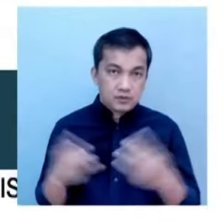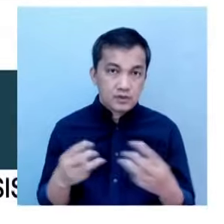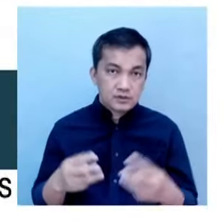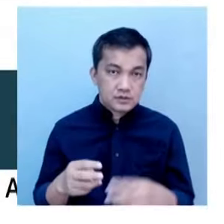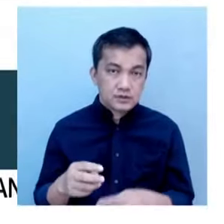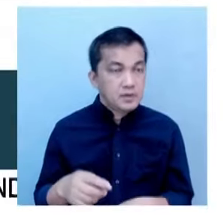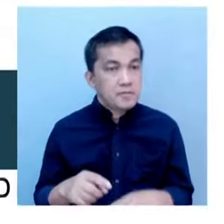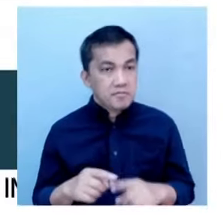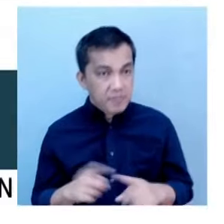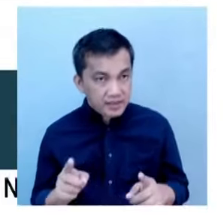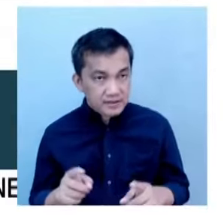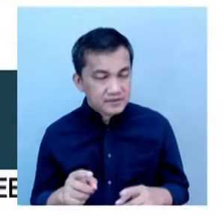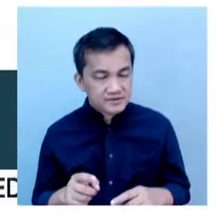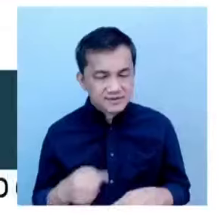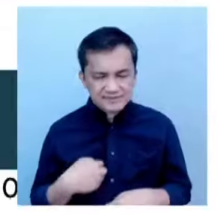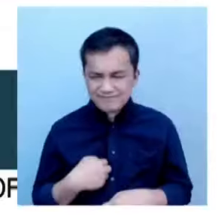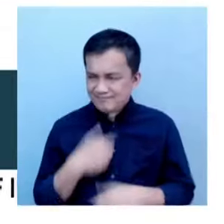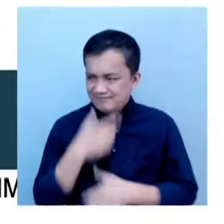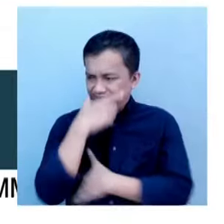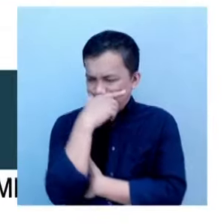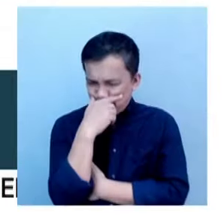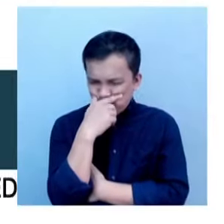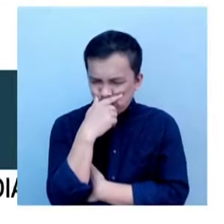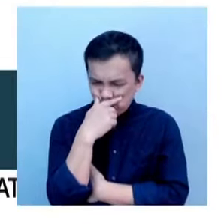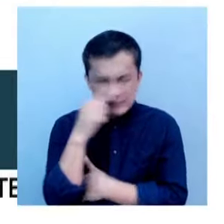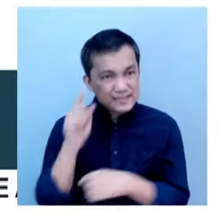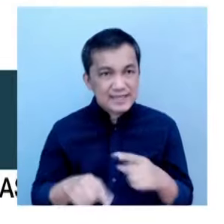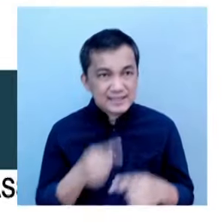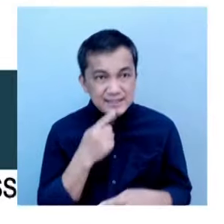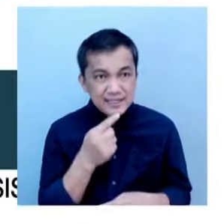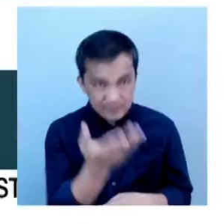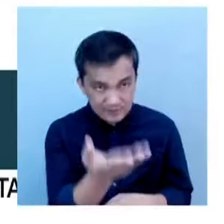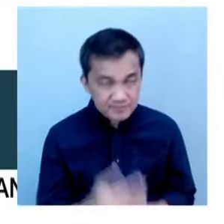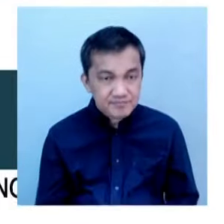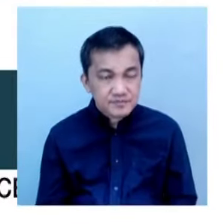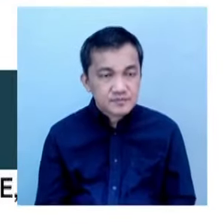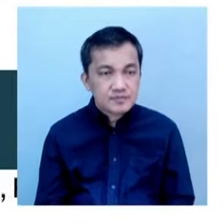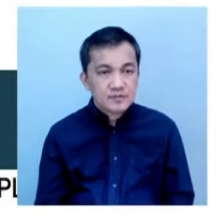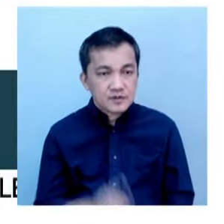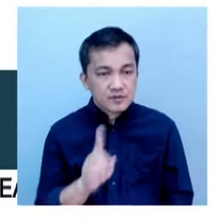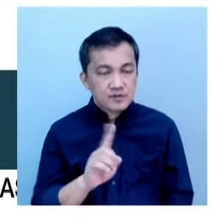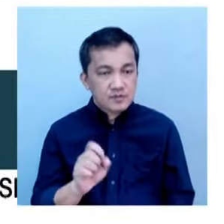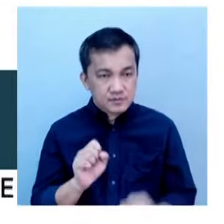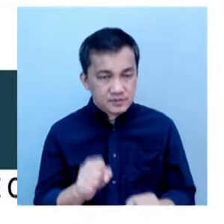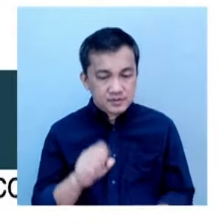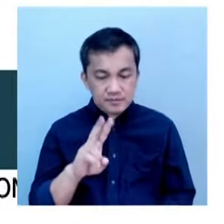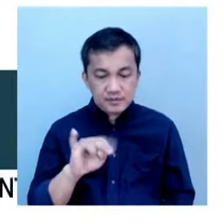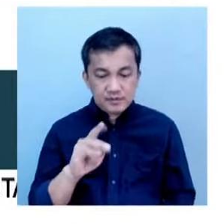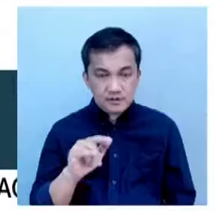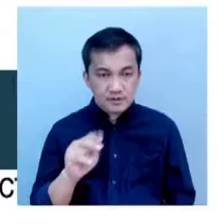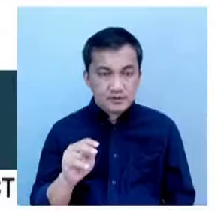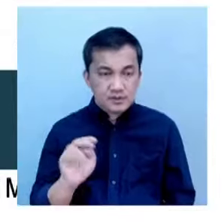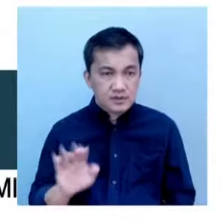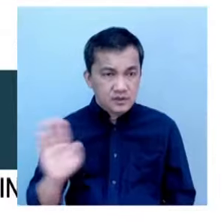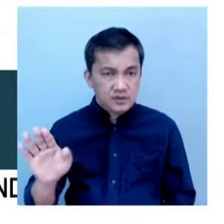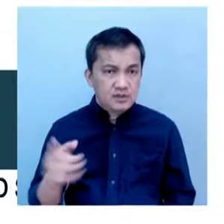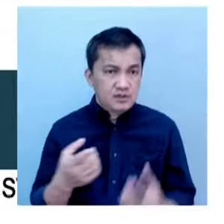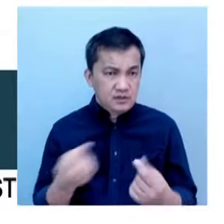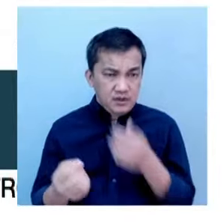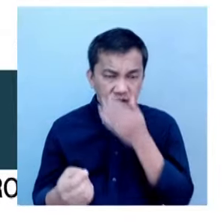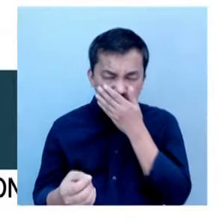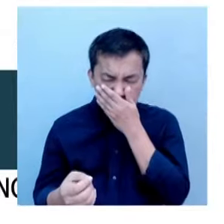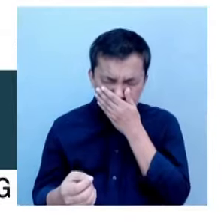you know, I couldn't really tell you right now, Carmina, what possible violations they have committed. But one thing